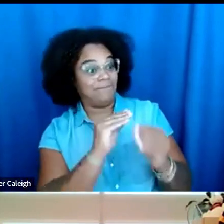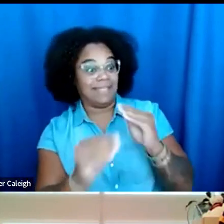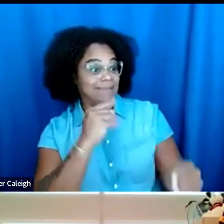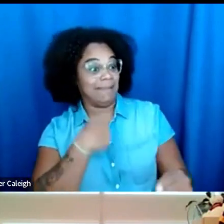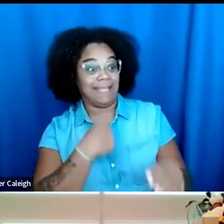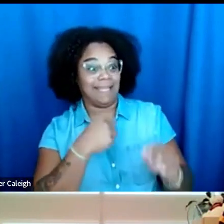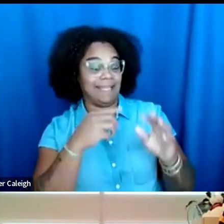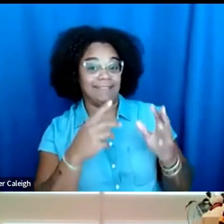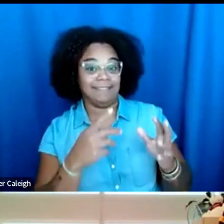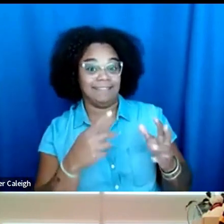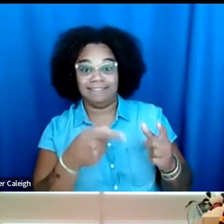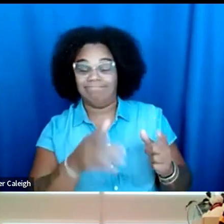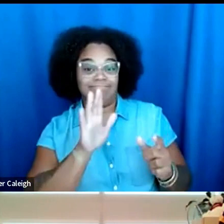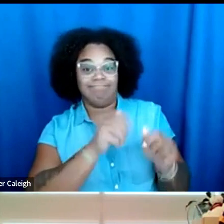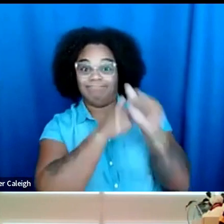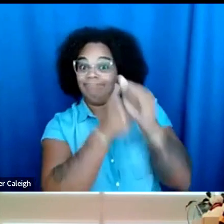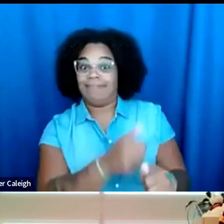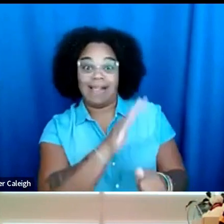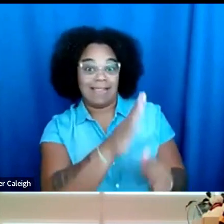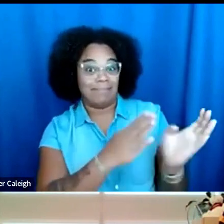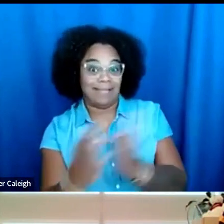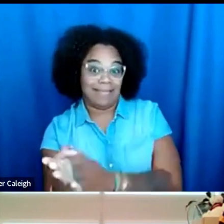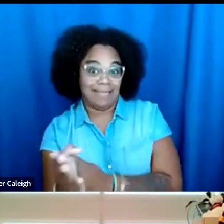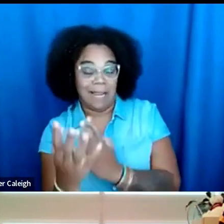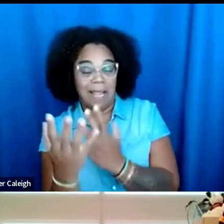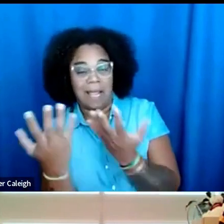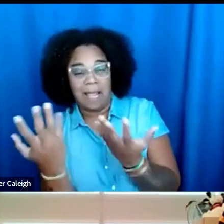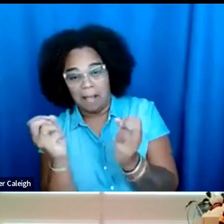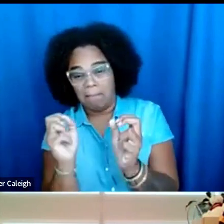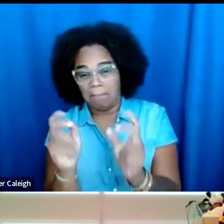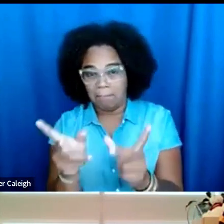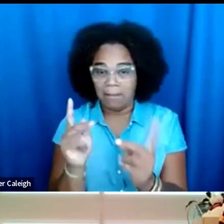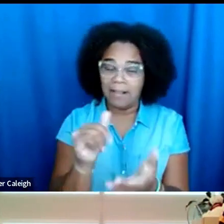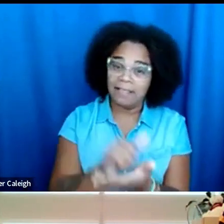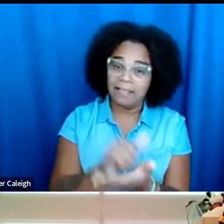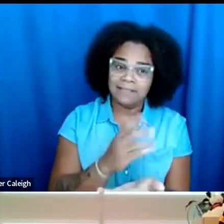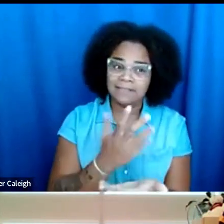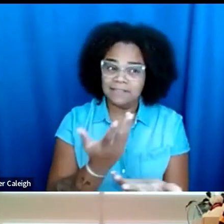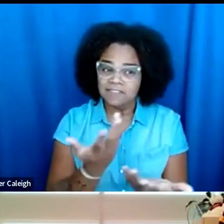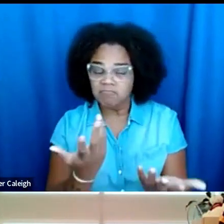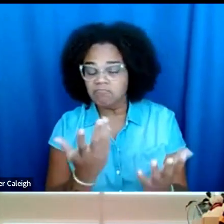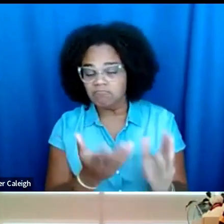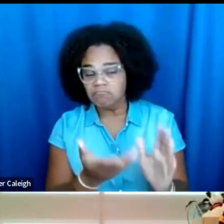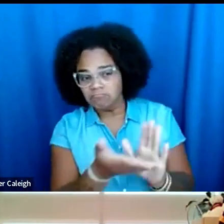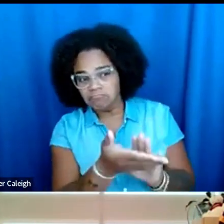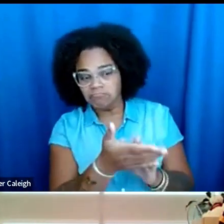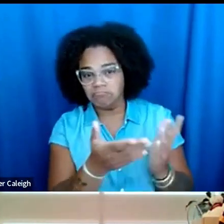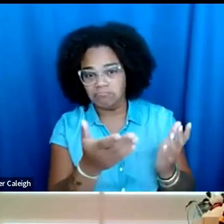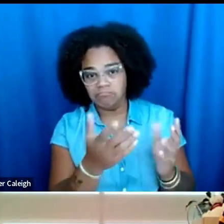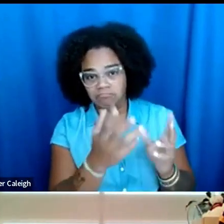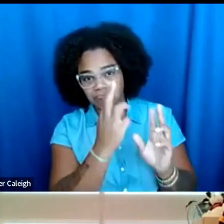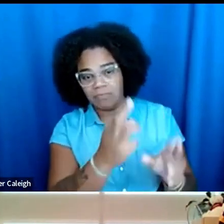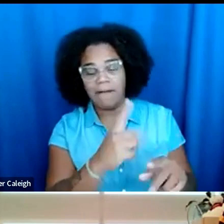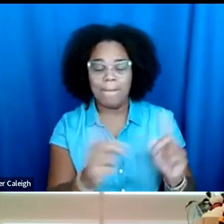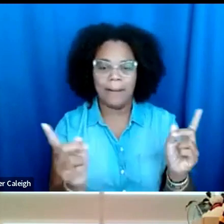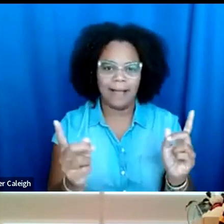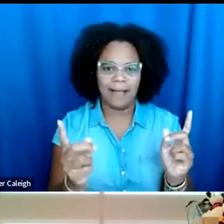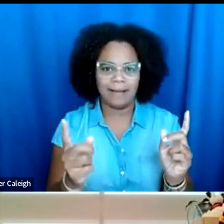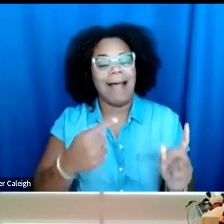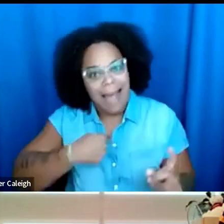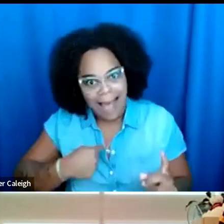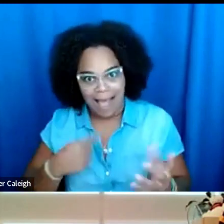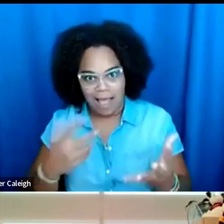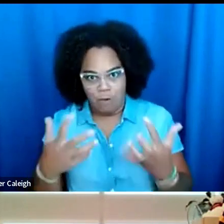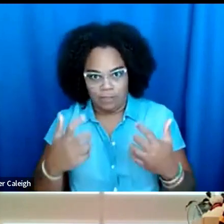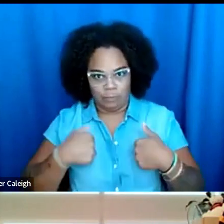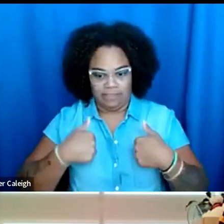is, you know, I wanted to be the primary stakeholder in my medical care. And I felt like